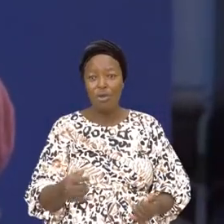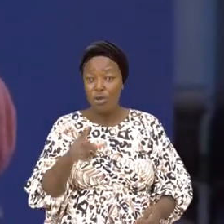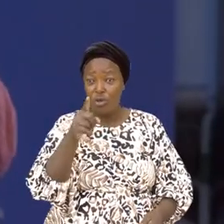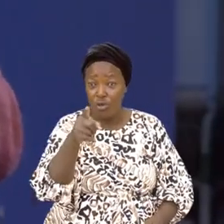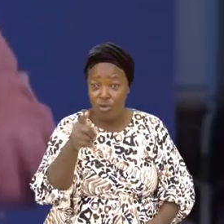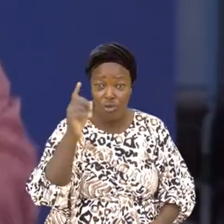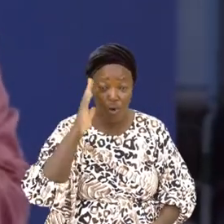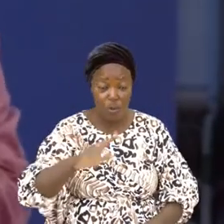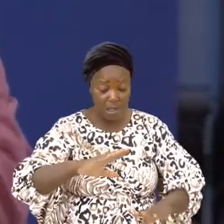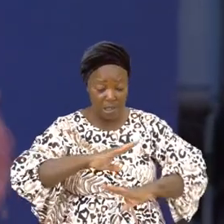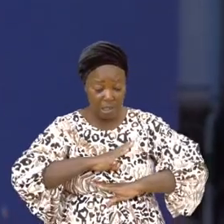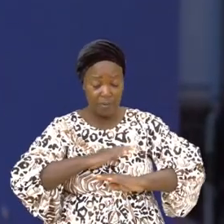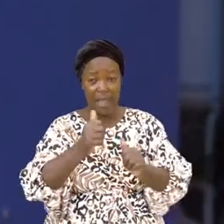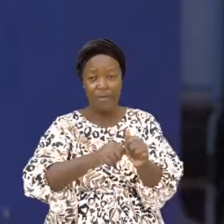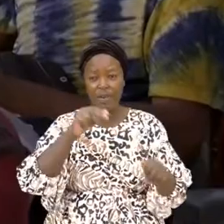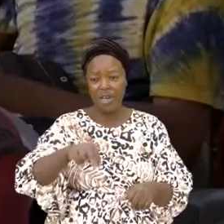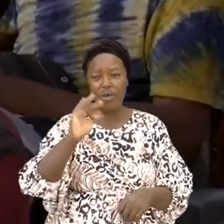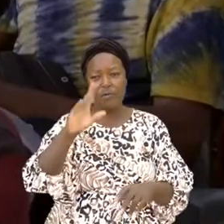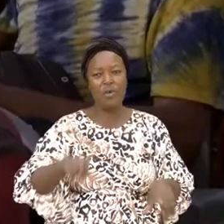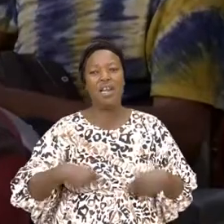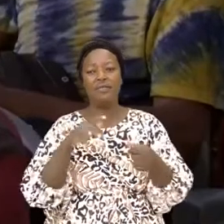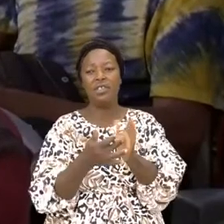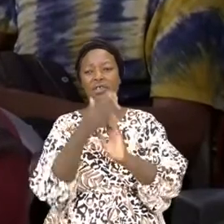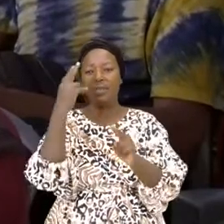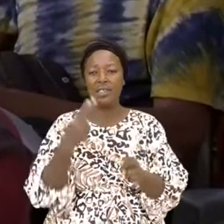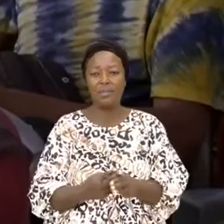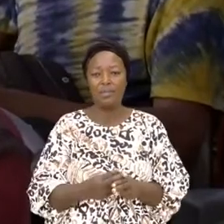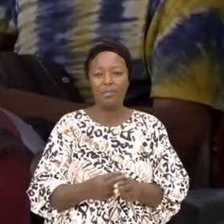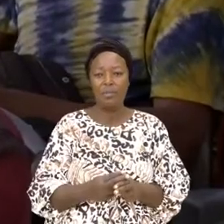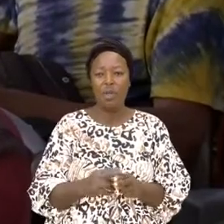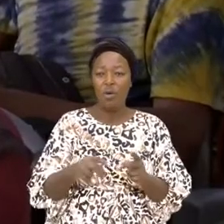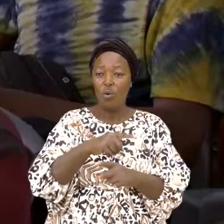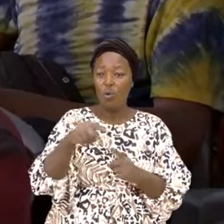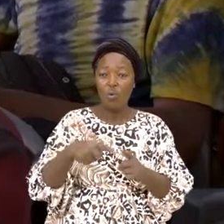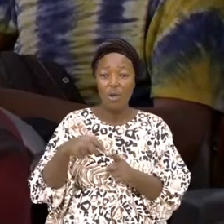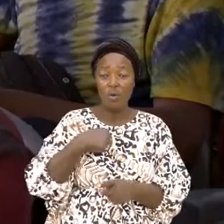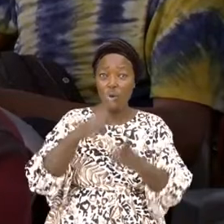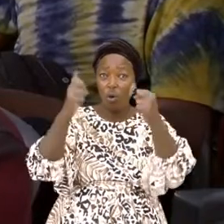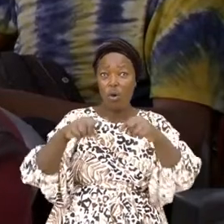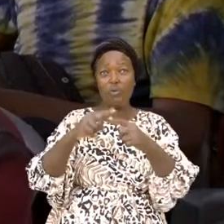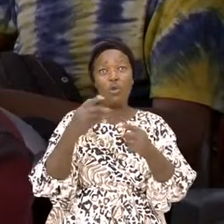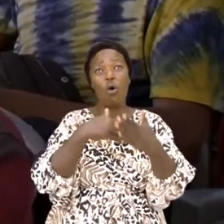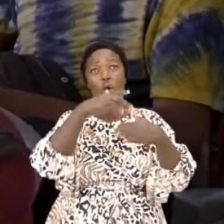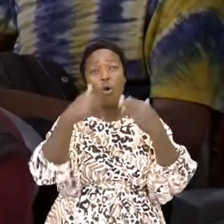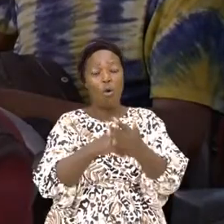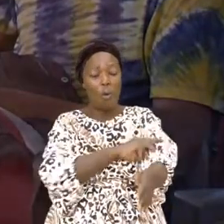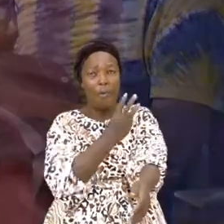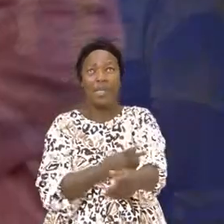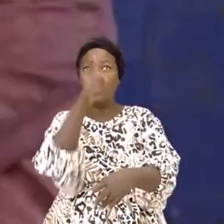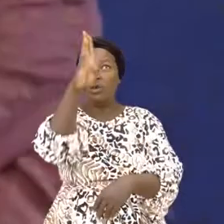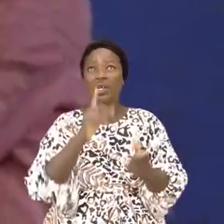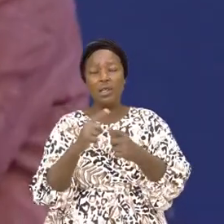satisfy every need of your life. Yeah. When we come to the Almighty God and we